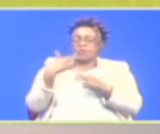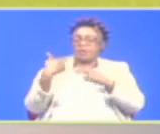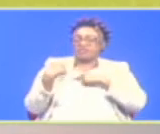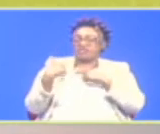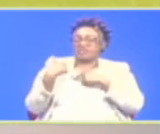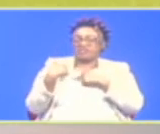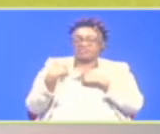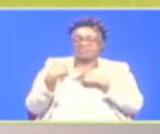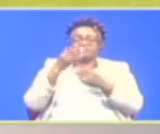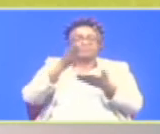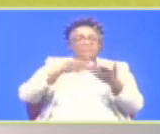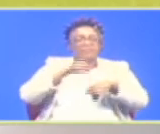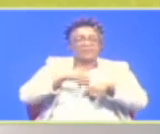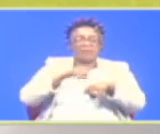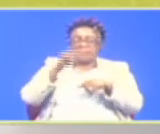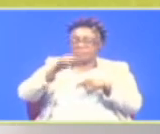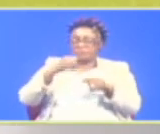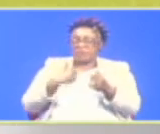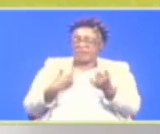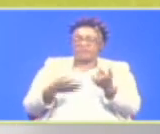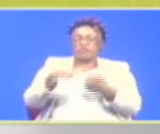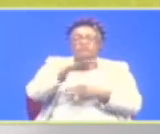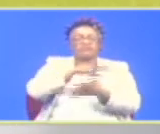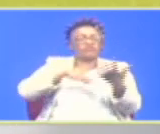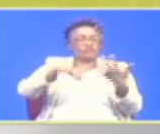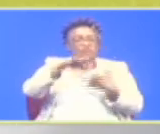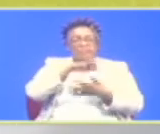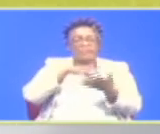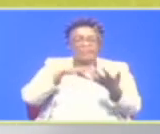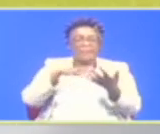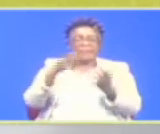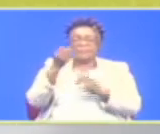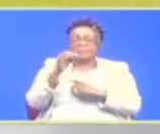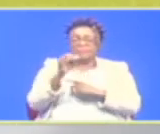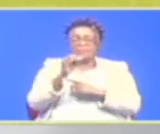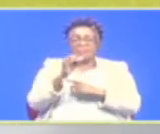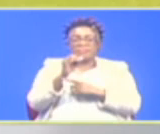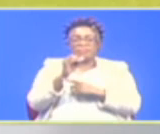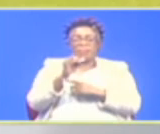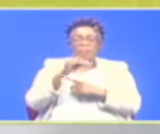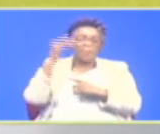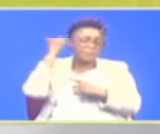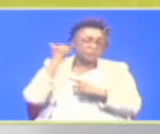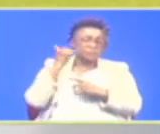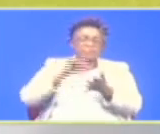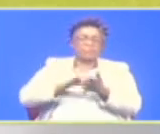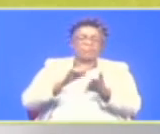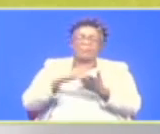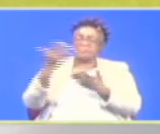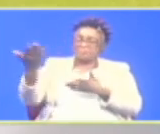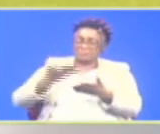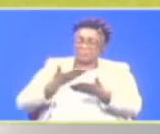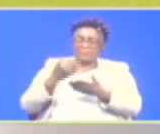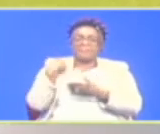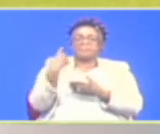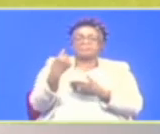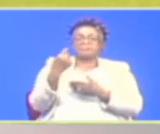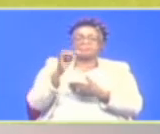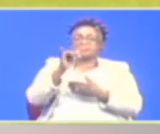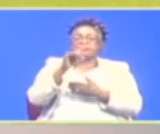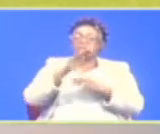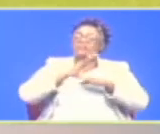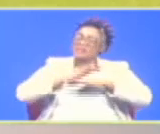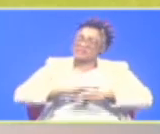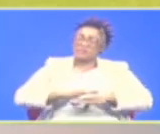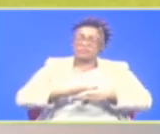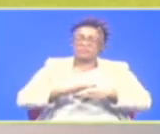kind of thing. Sometimes you can cause that confusion. And therefore, the court order that we received yesterday, that settles that kind of people